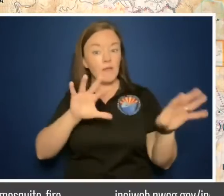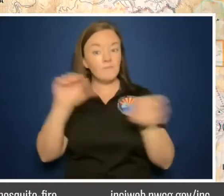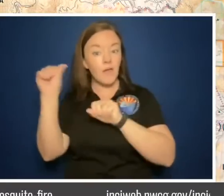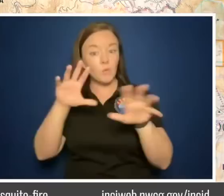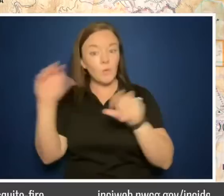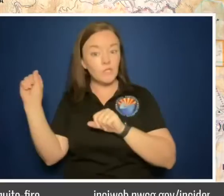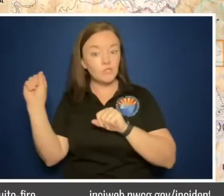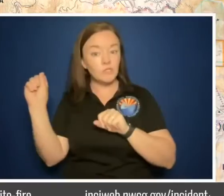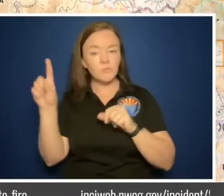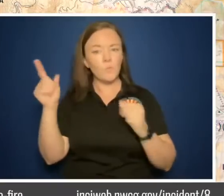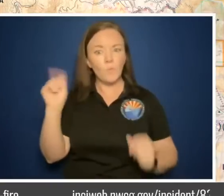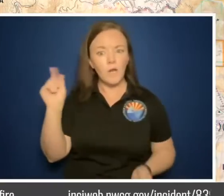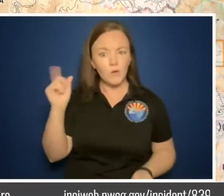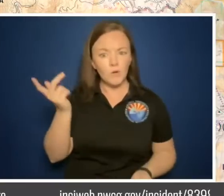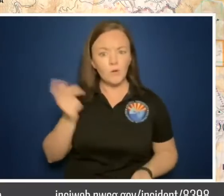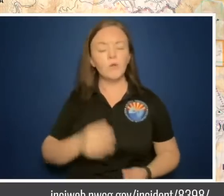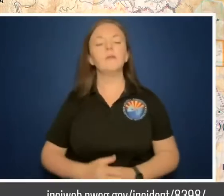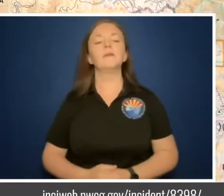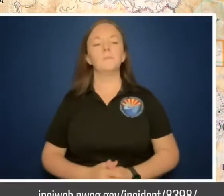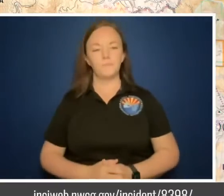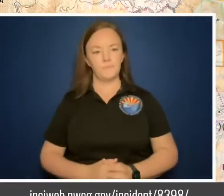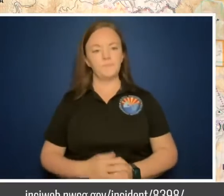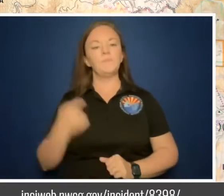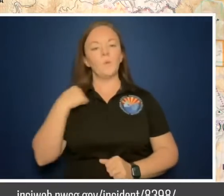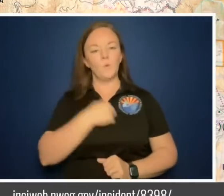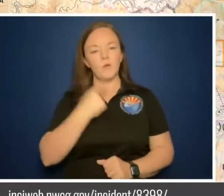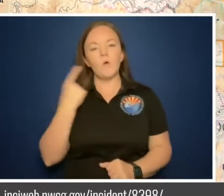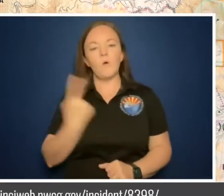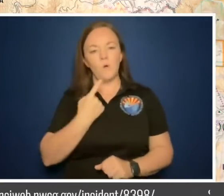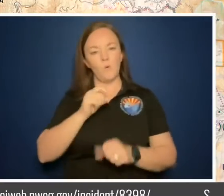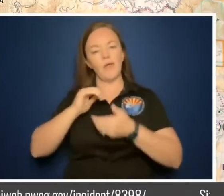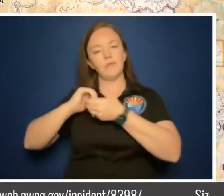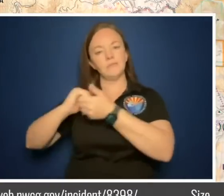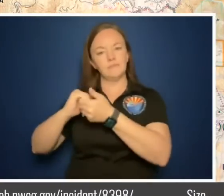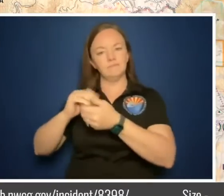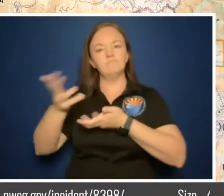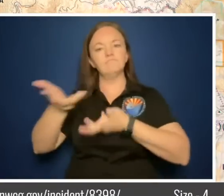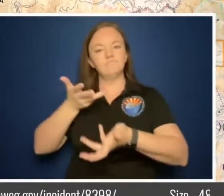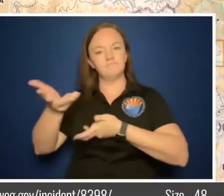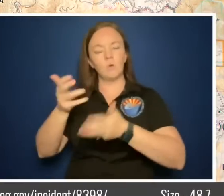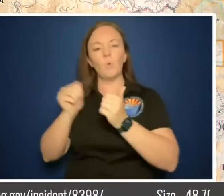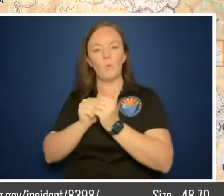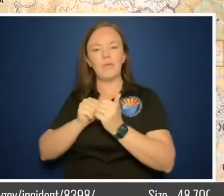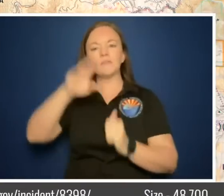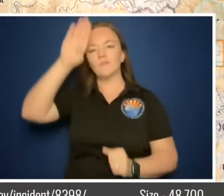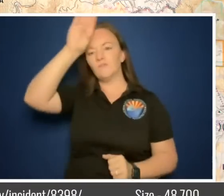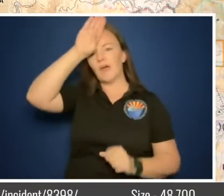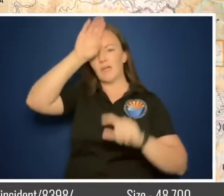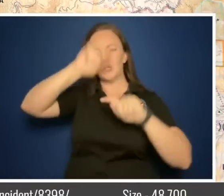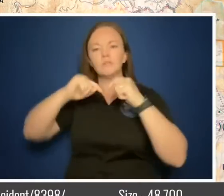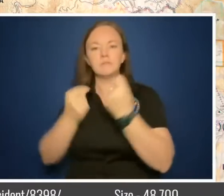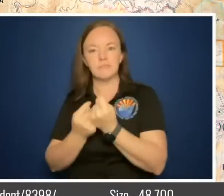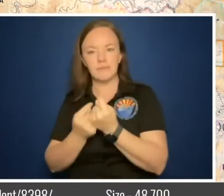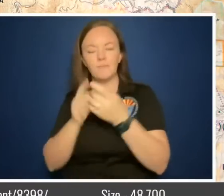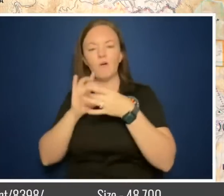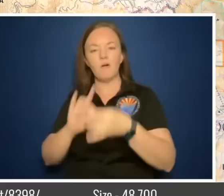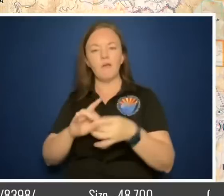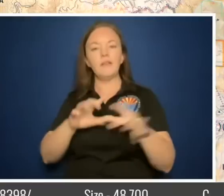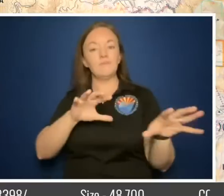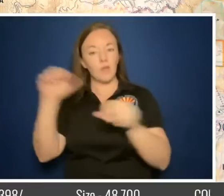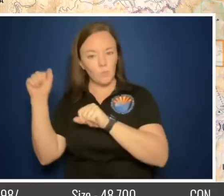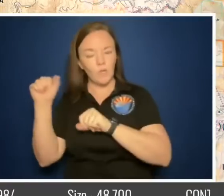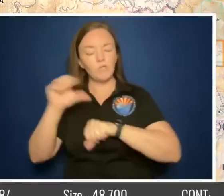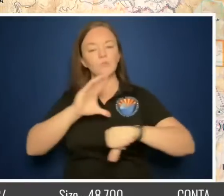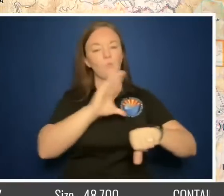where? We are constantly working with fire on evacuations and evacuation warnings and